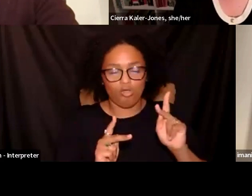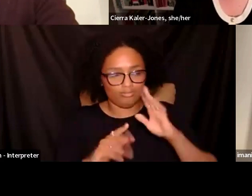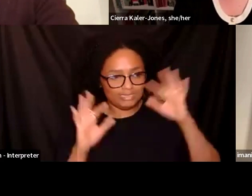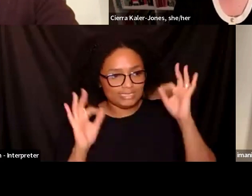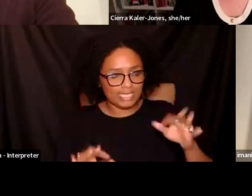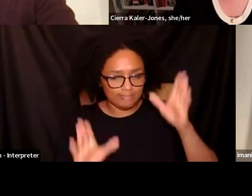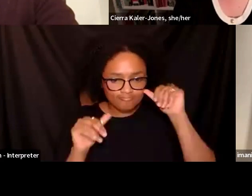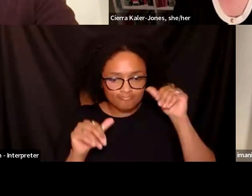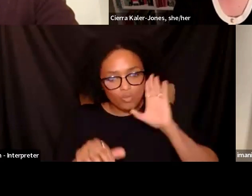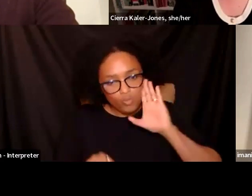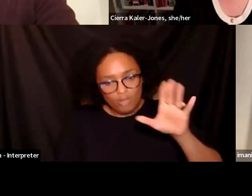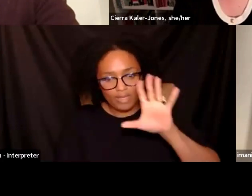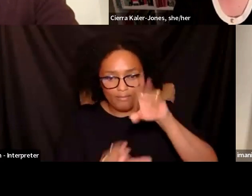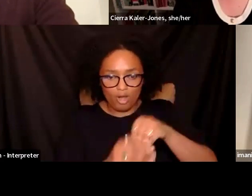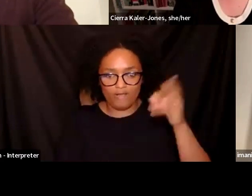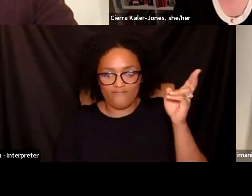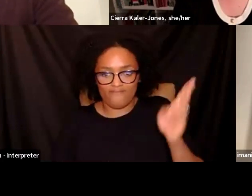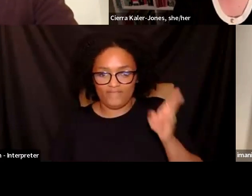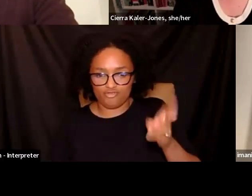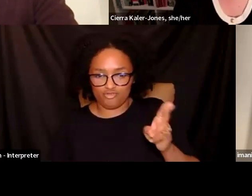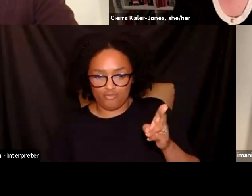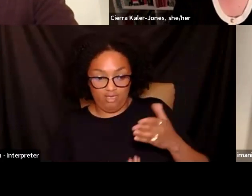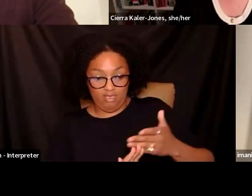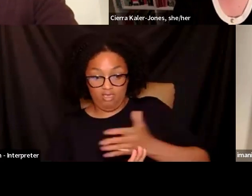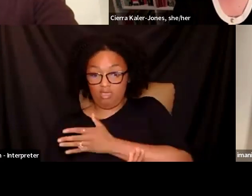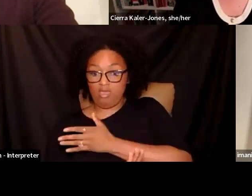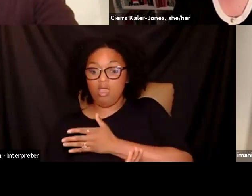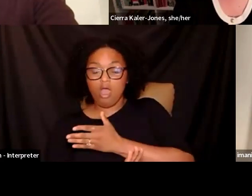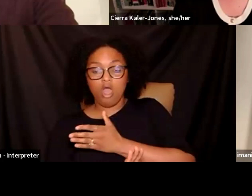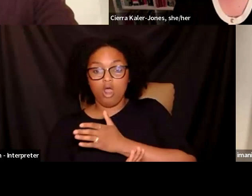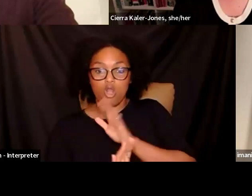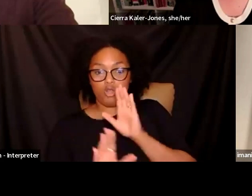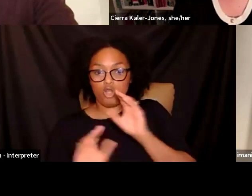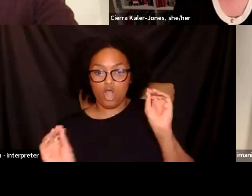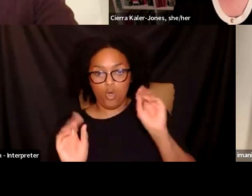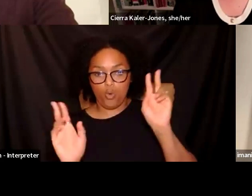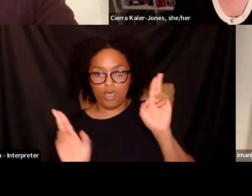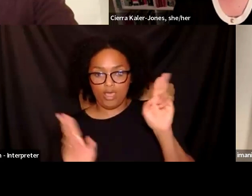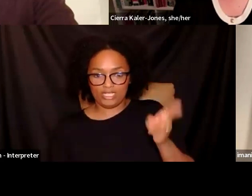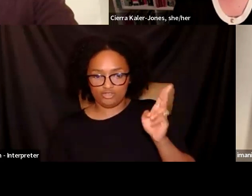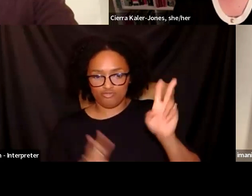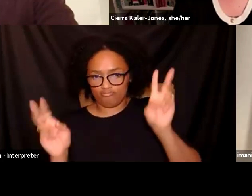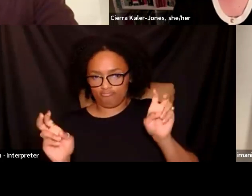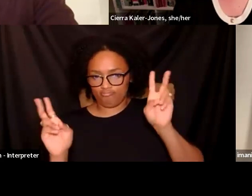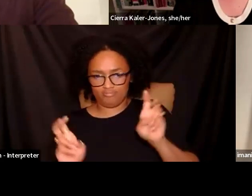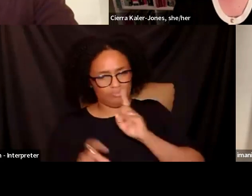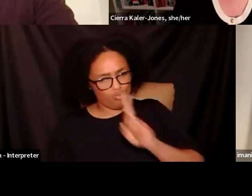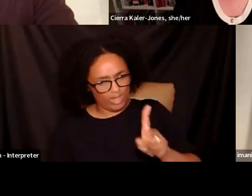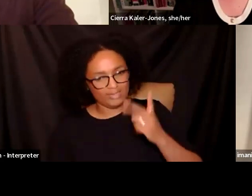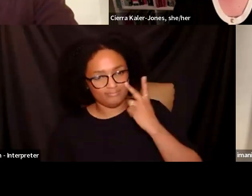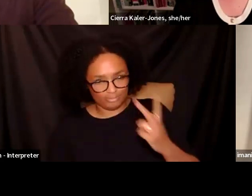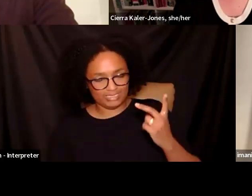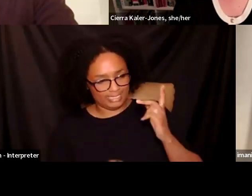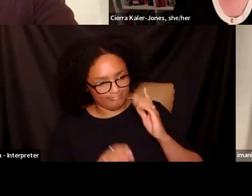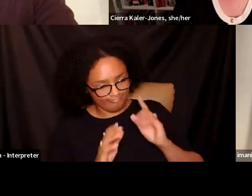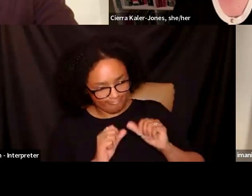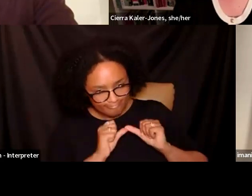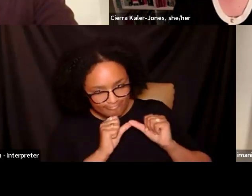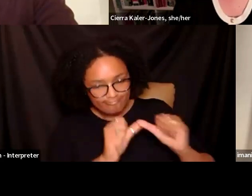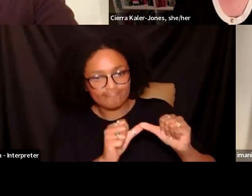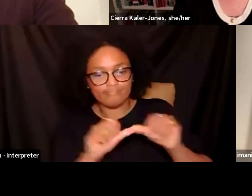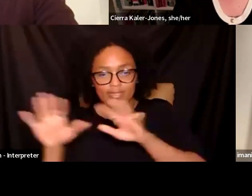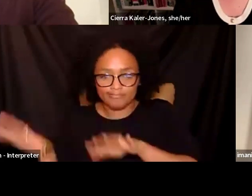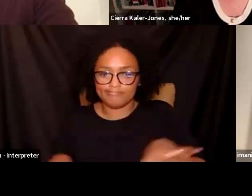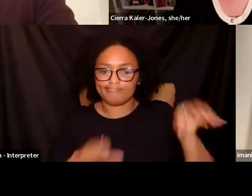who were described as those who had no history, people who were described as having made no contribution to civilization, actually taking the reins